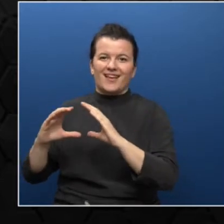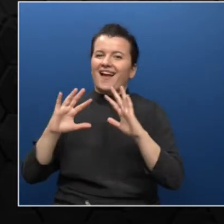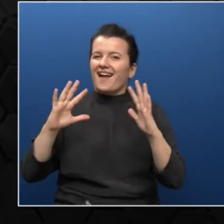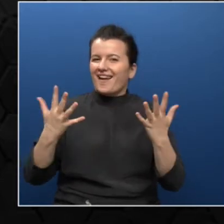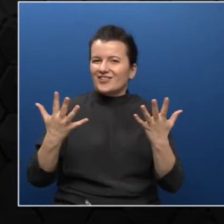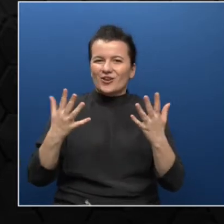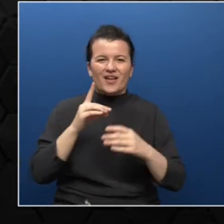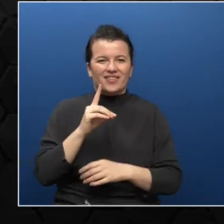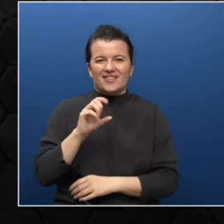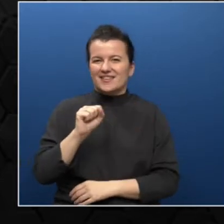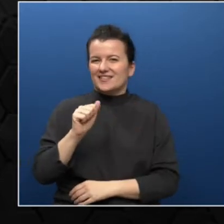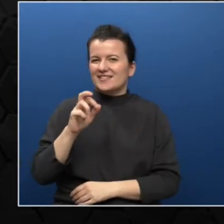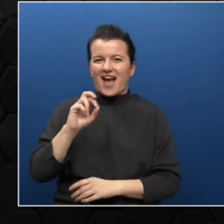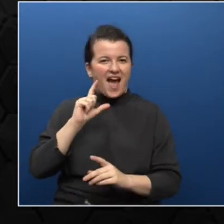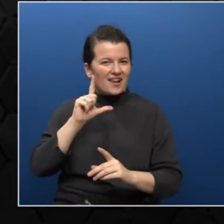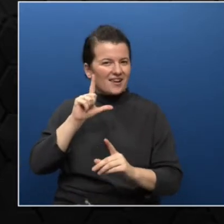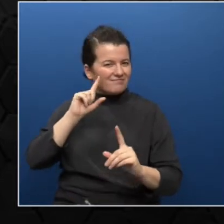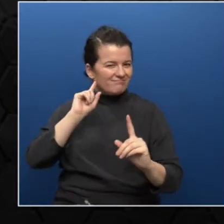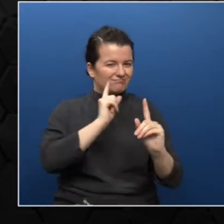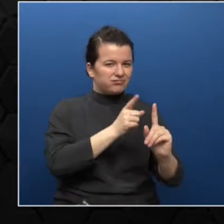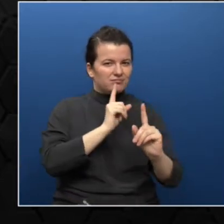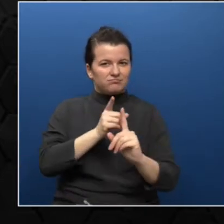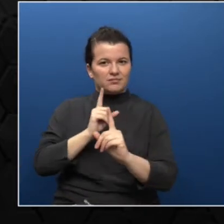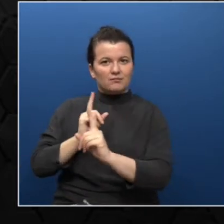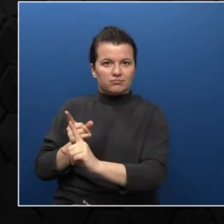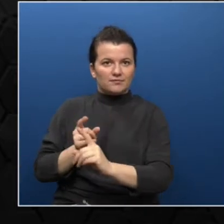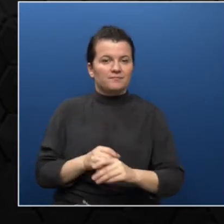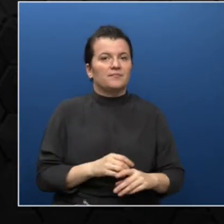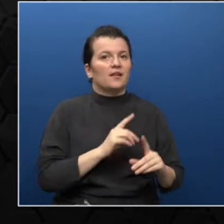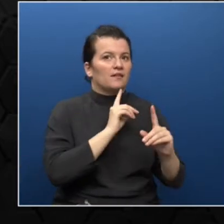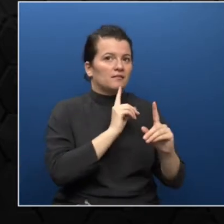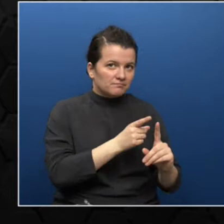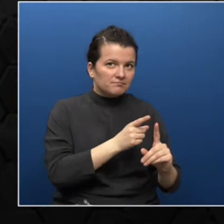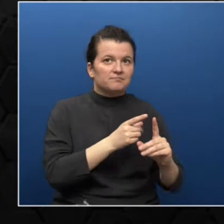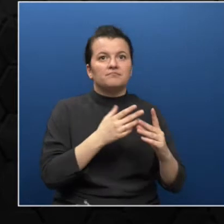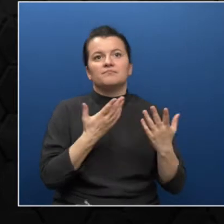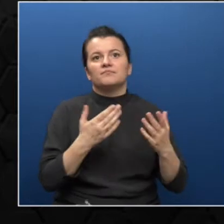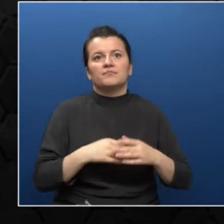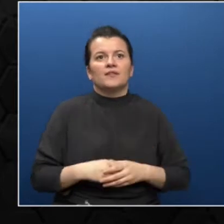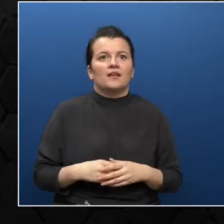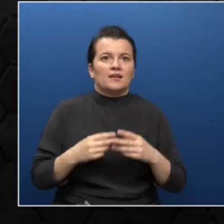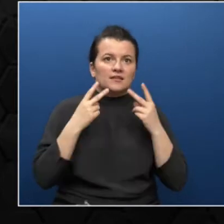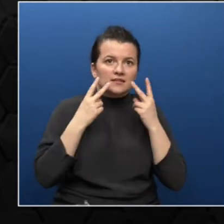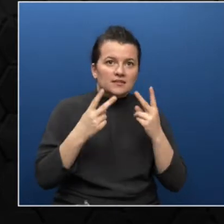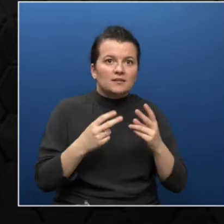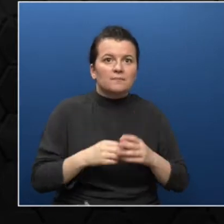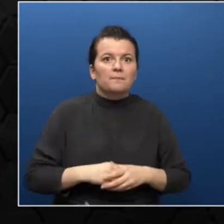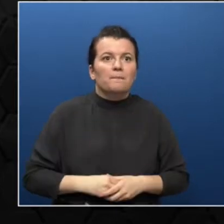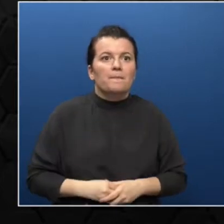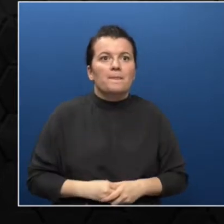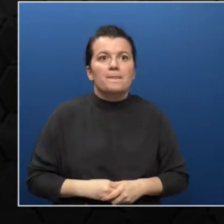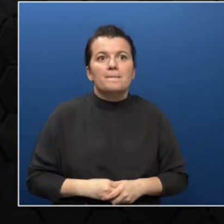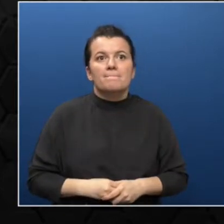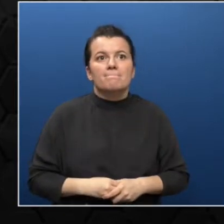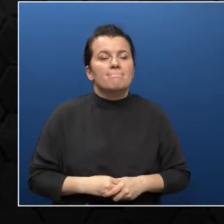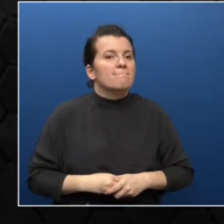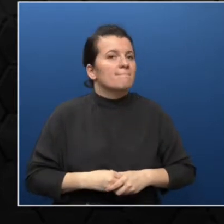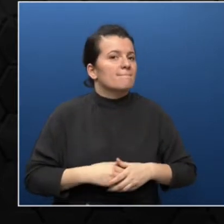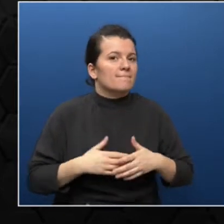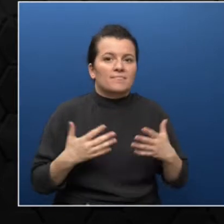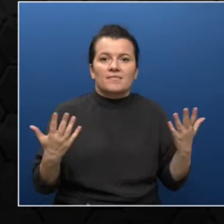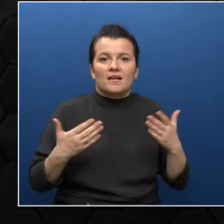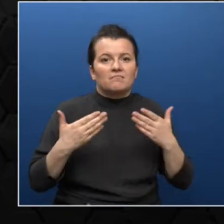this is to mean problems that you might encounter on like a daily, on a day-to-day basis,